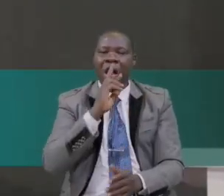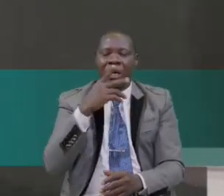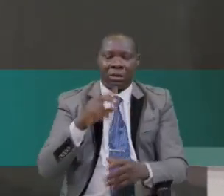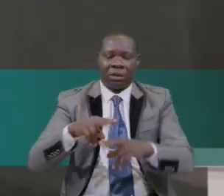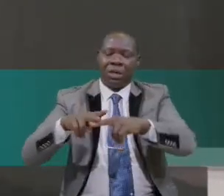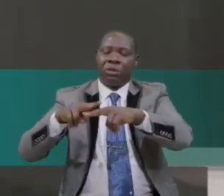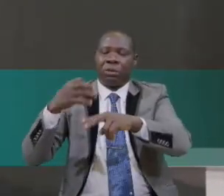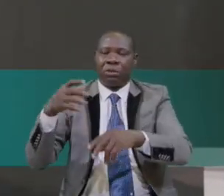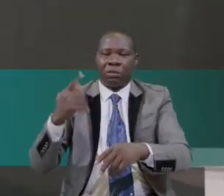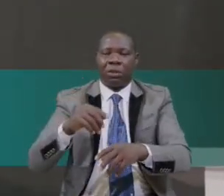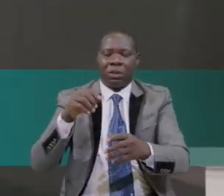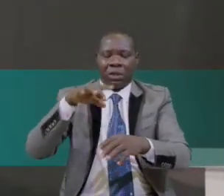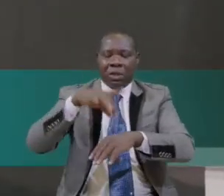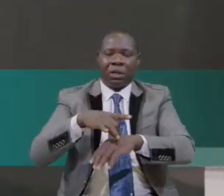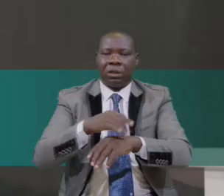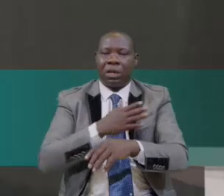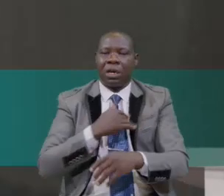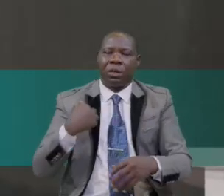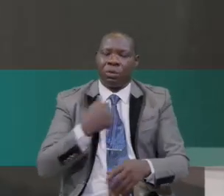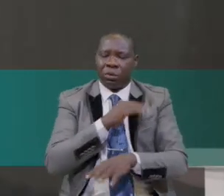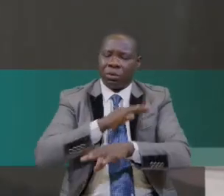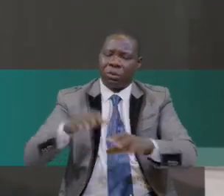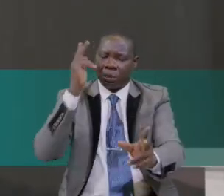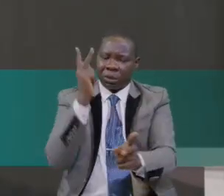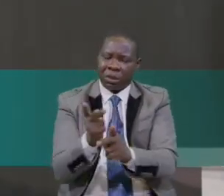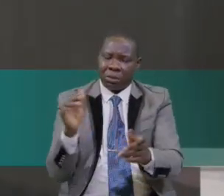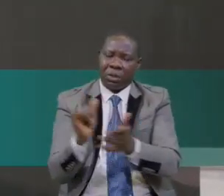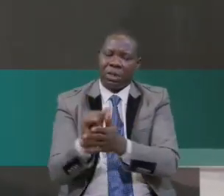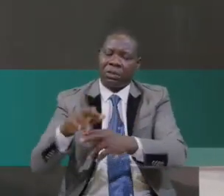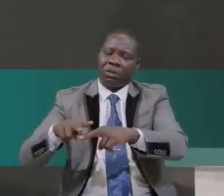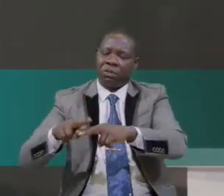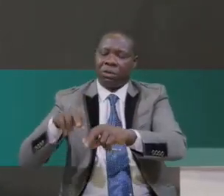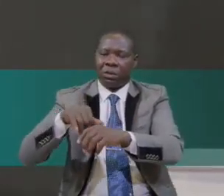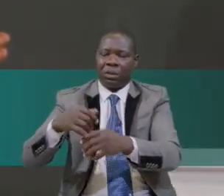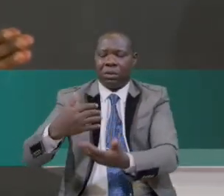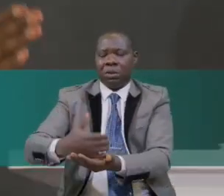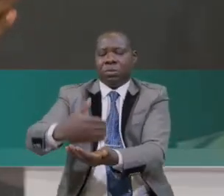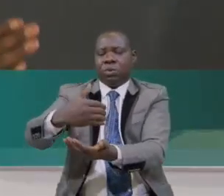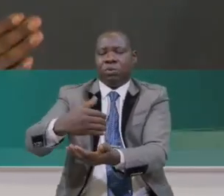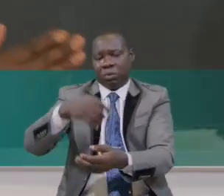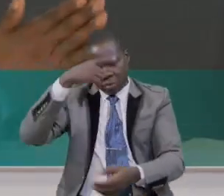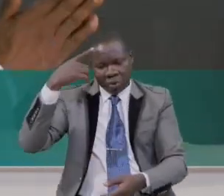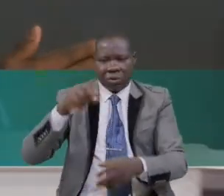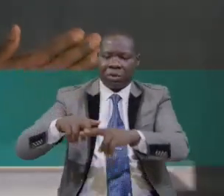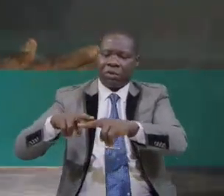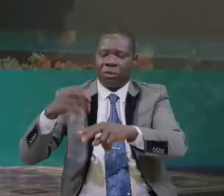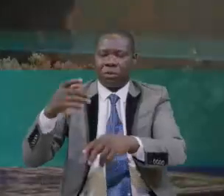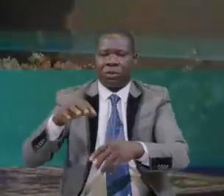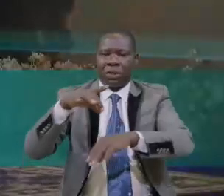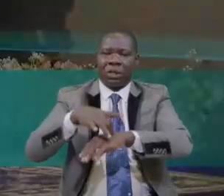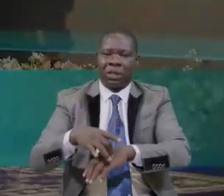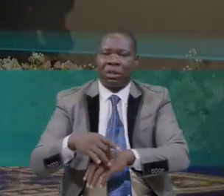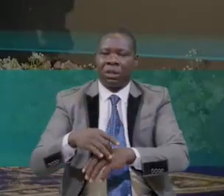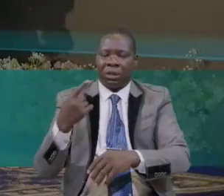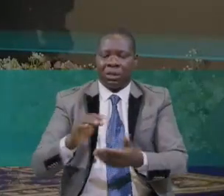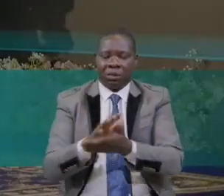don't keep that salt in the bottle, because the salt of the earth, the believers, the Christians, those